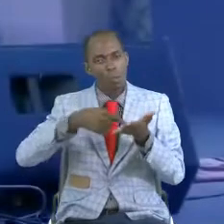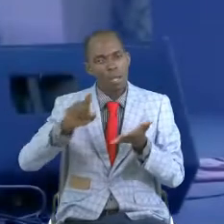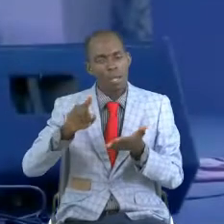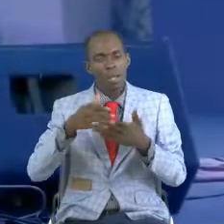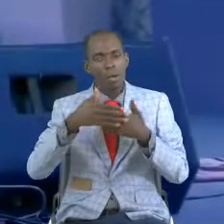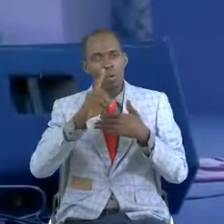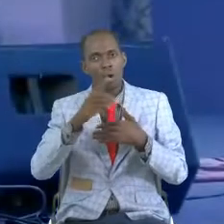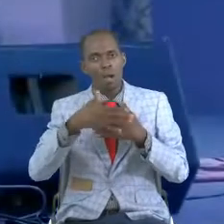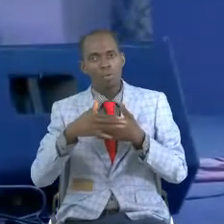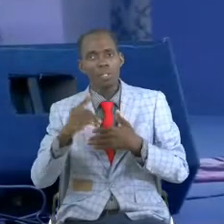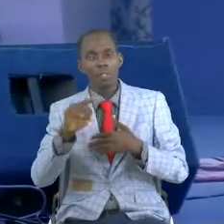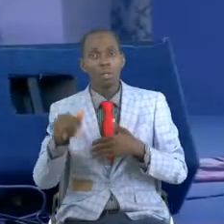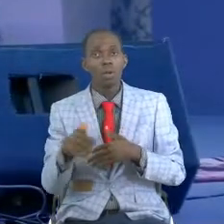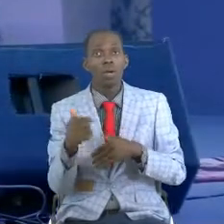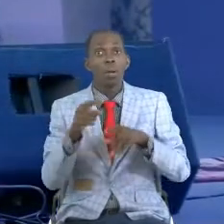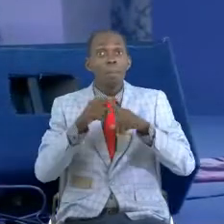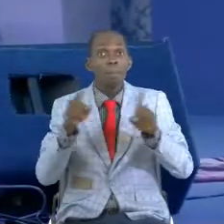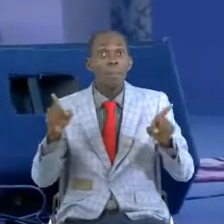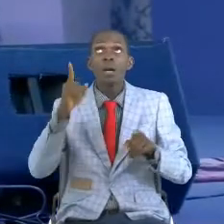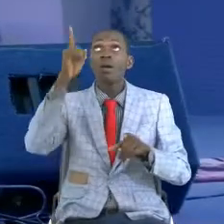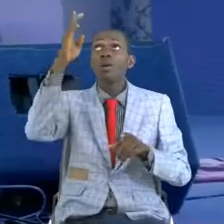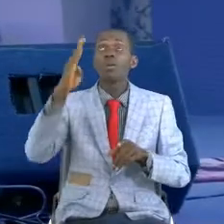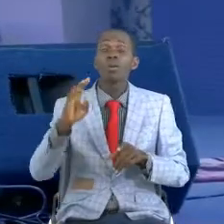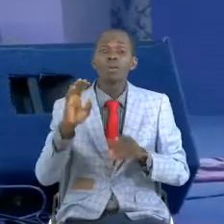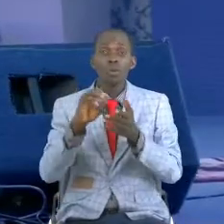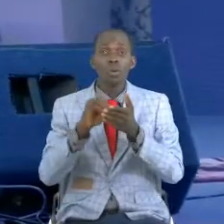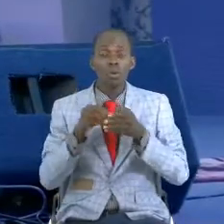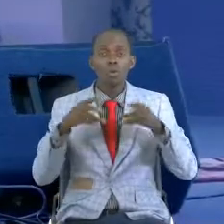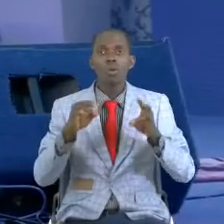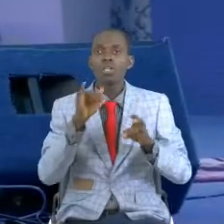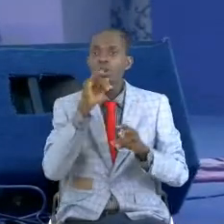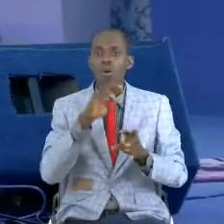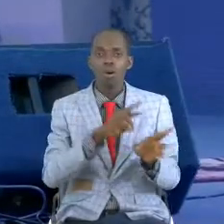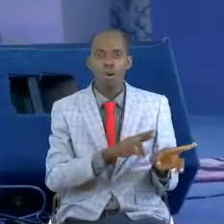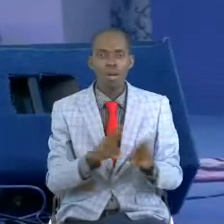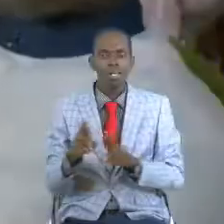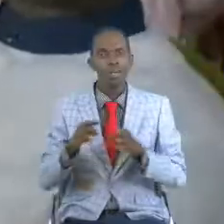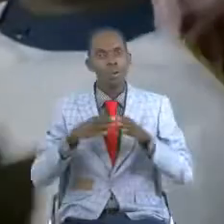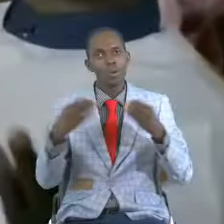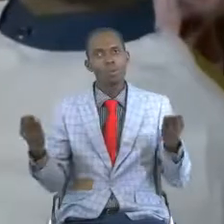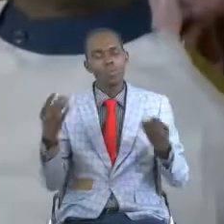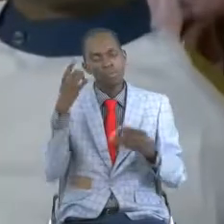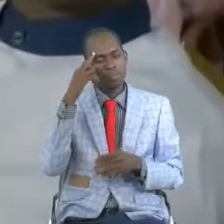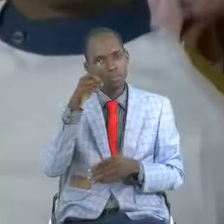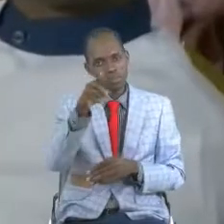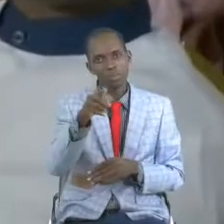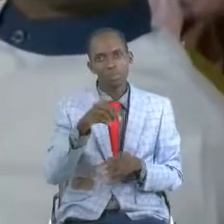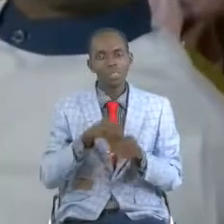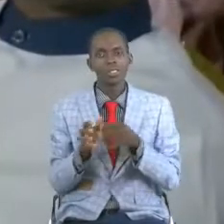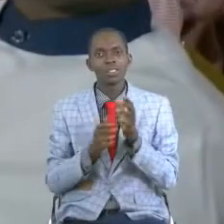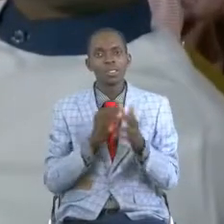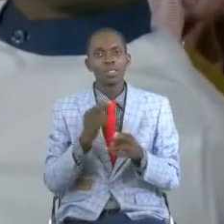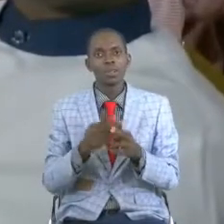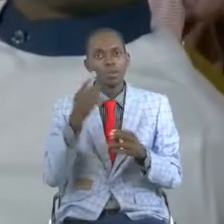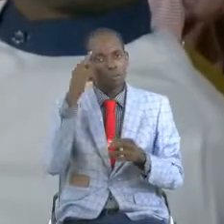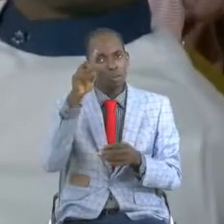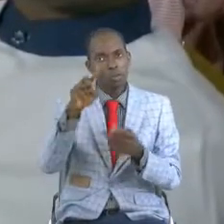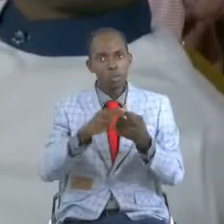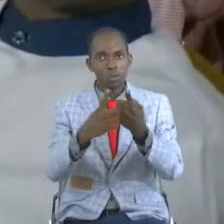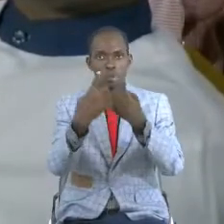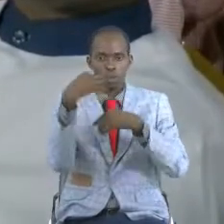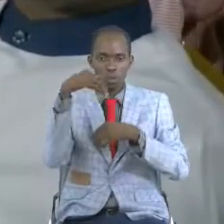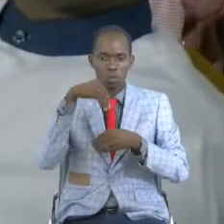but God's way is already open. Open for you. Yes. To come and enter